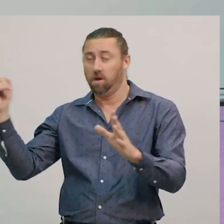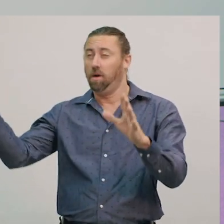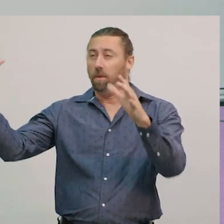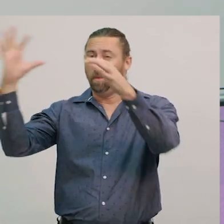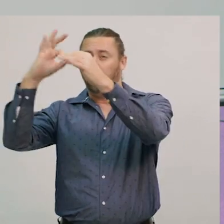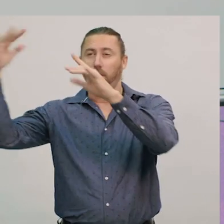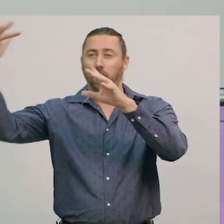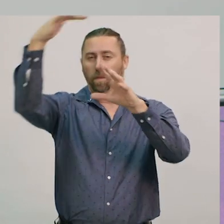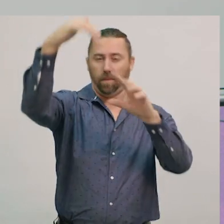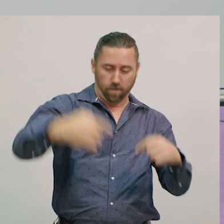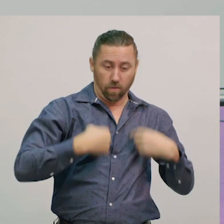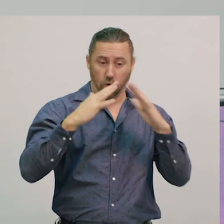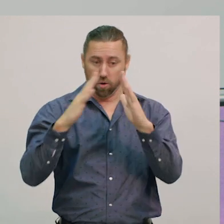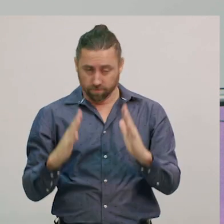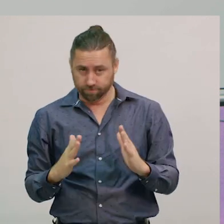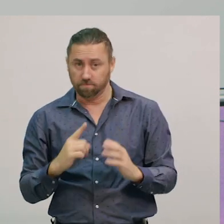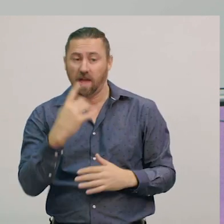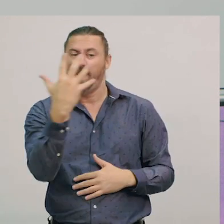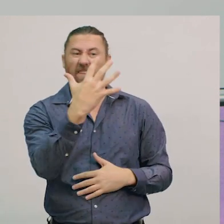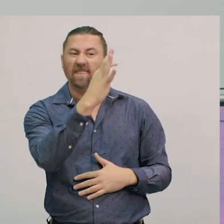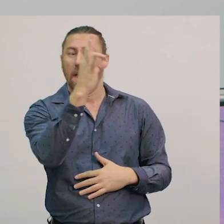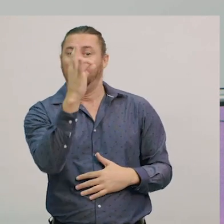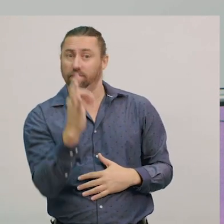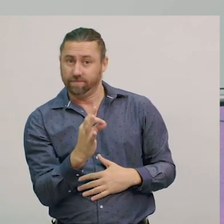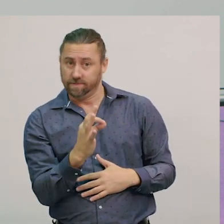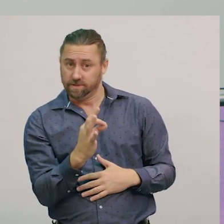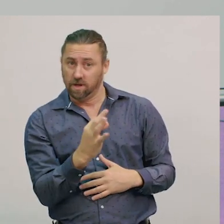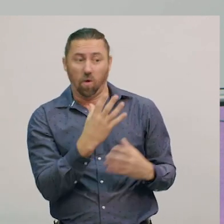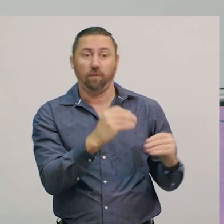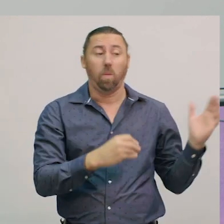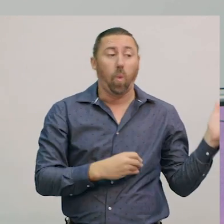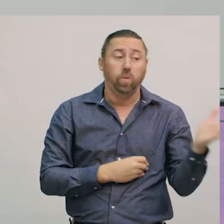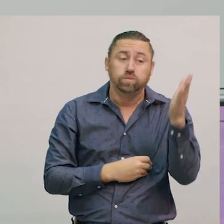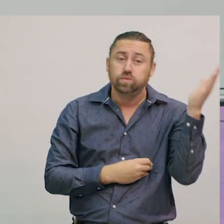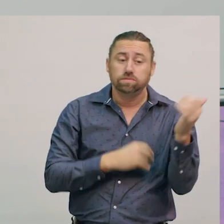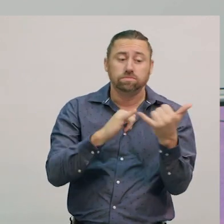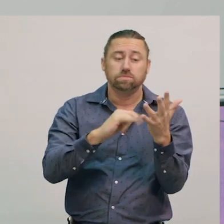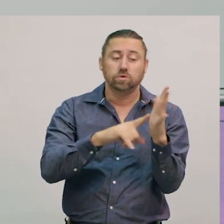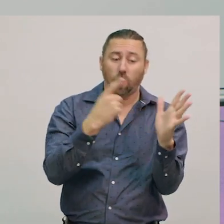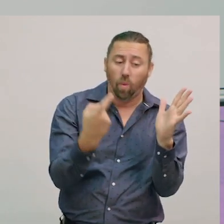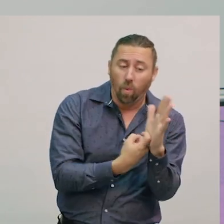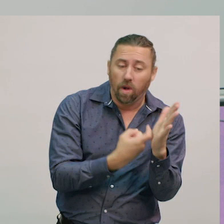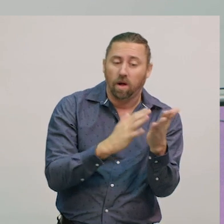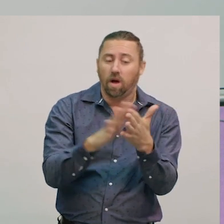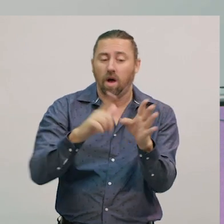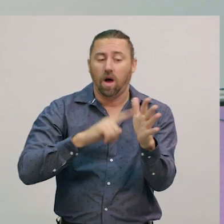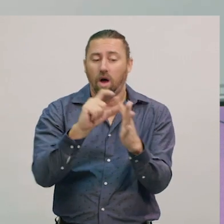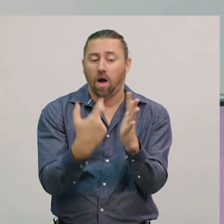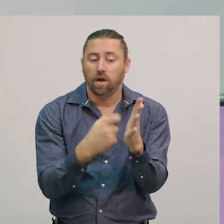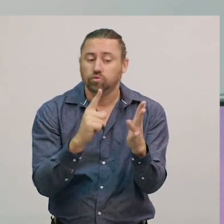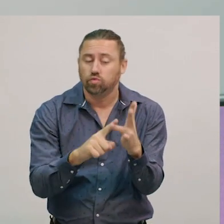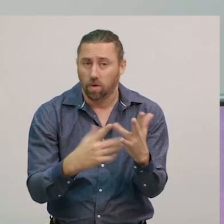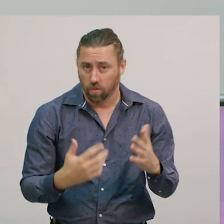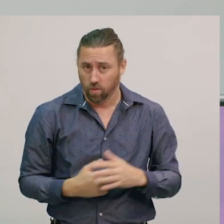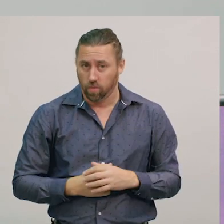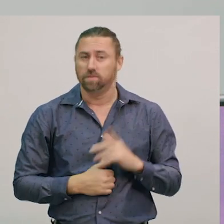About 15% of electricity in Australia is generated from wind, solar and hydro sources. So let's go back to